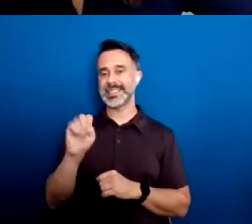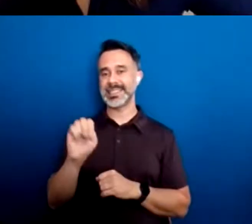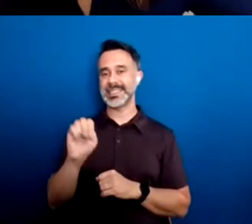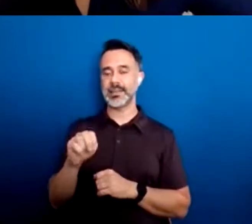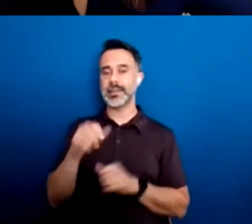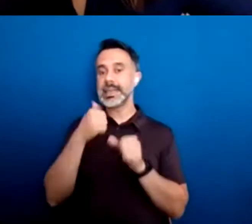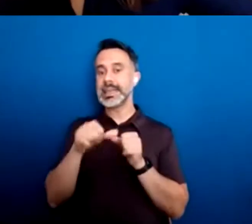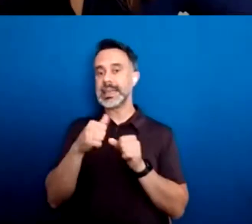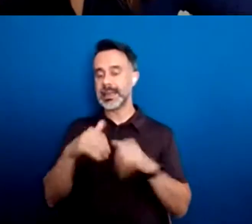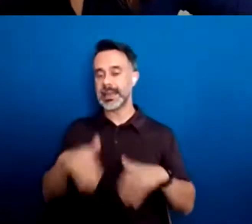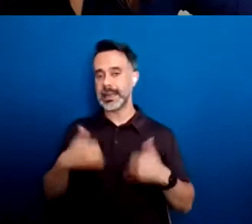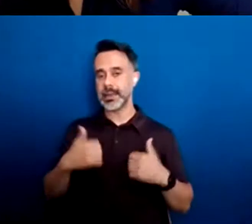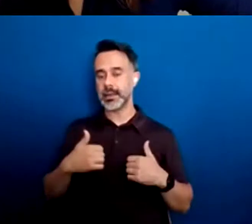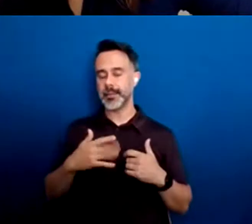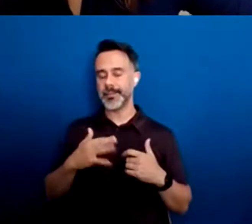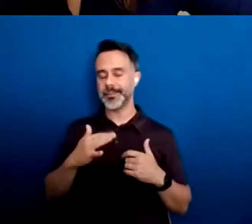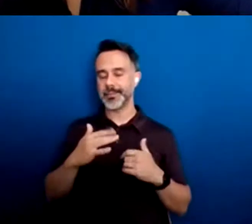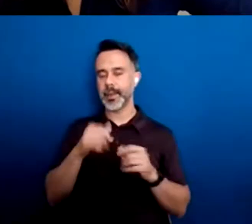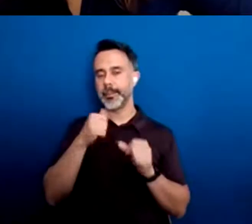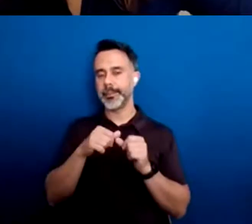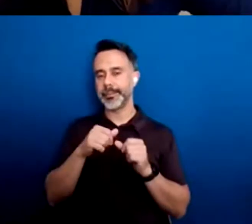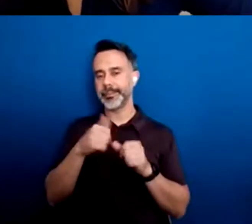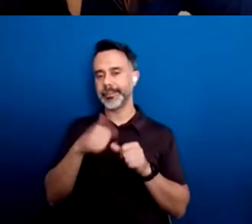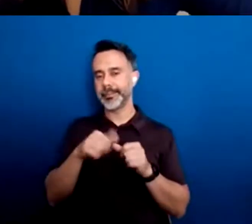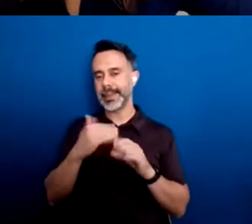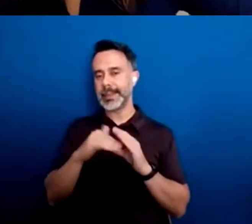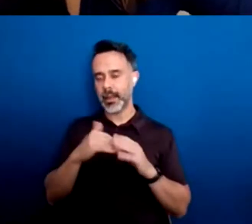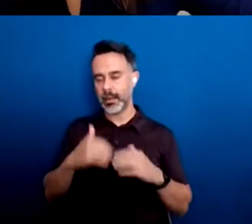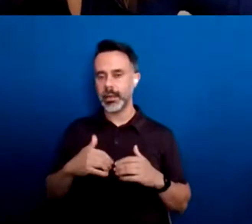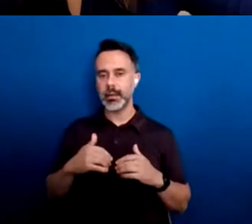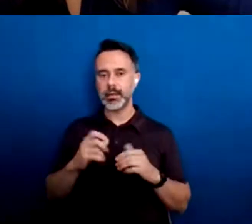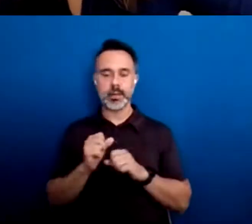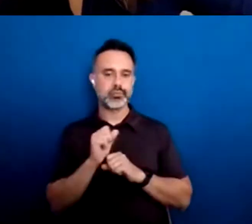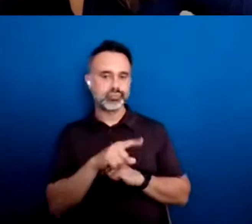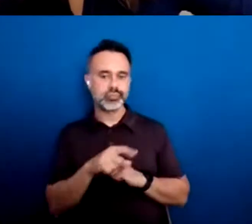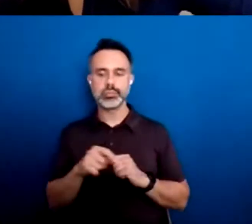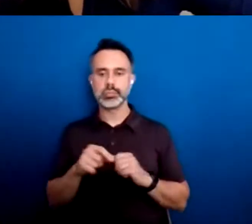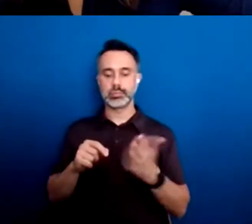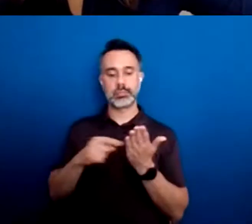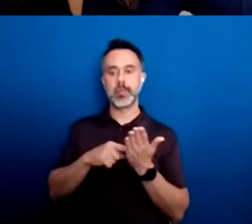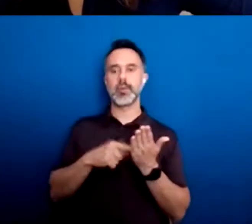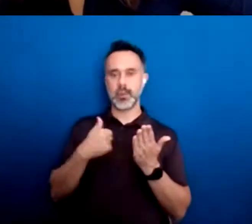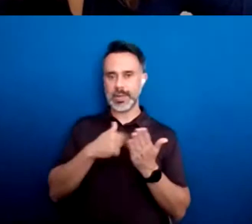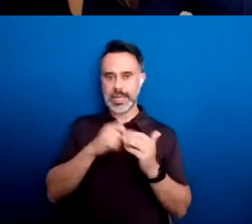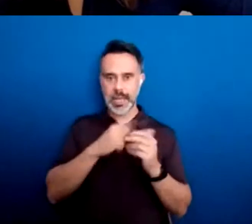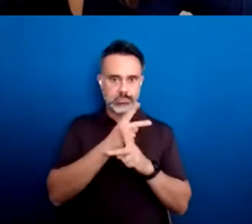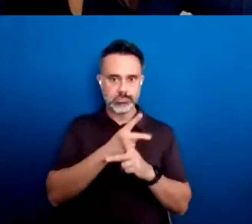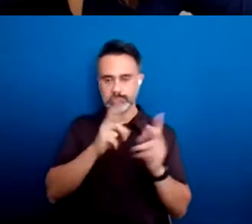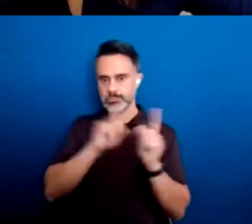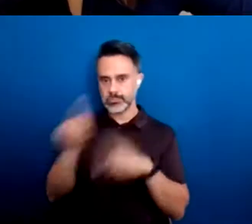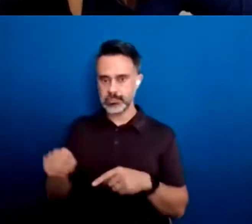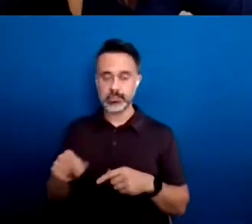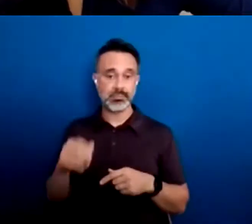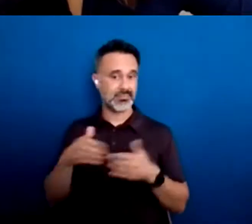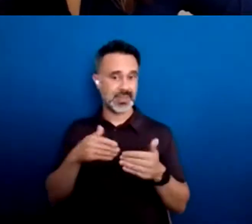But we're happy to go out and do, if we do 50, 60 vaccines, 40 vaccines, we're happy to come. It's really important